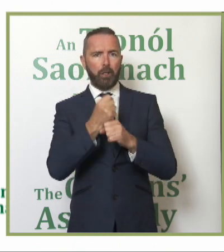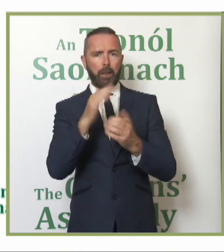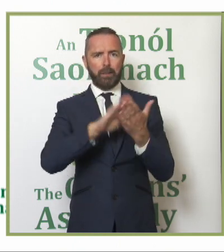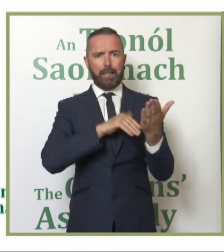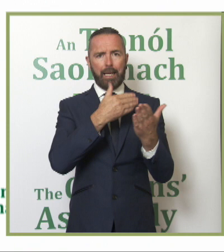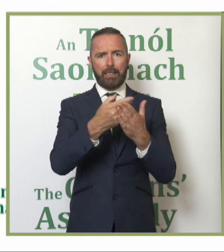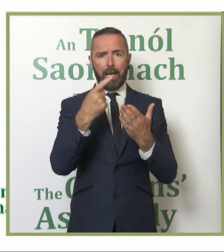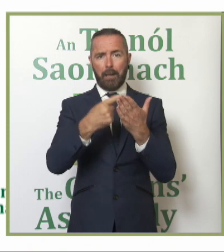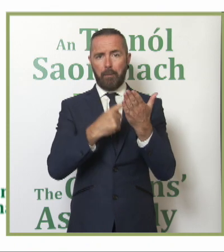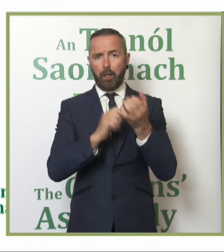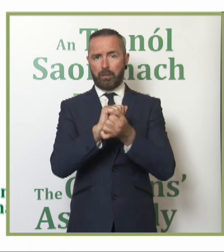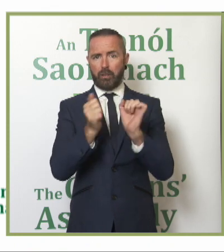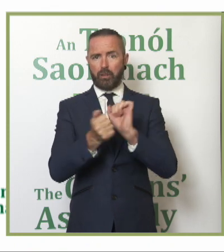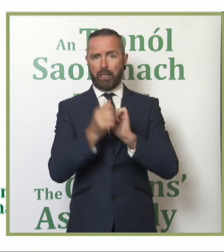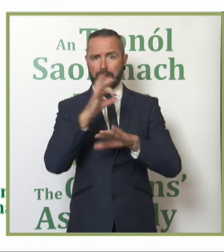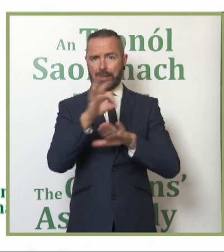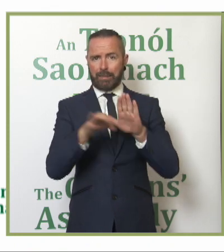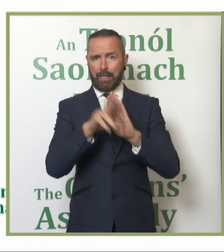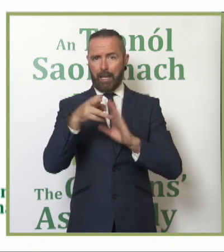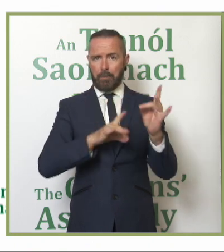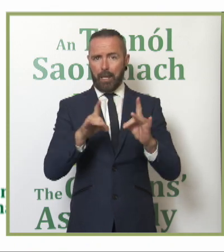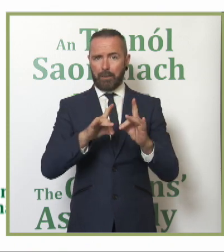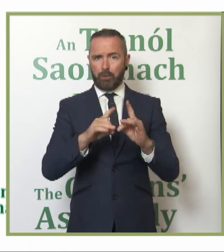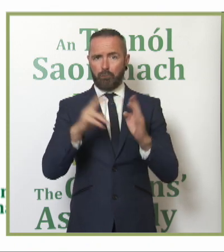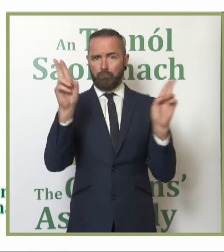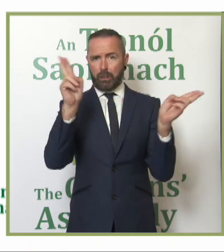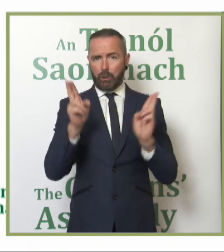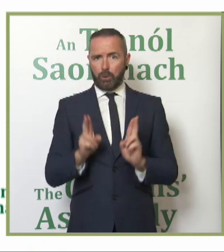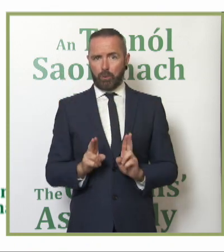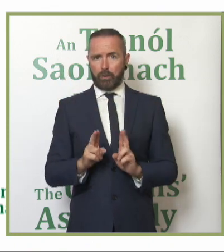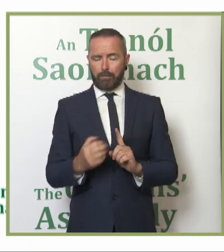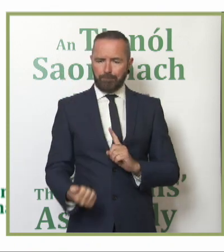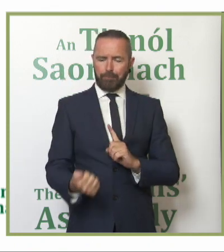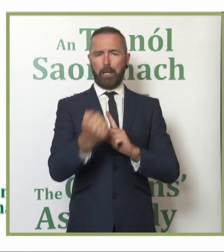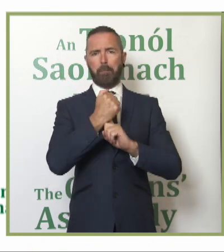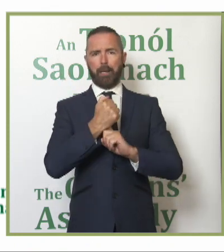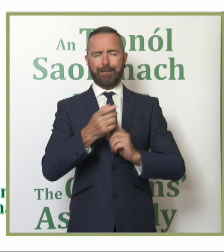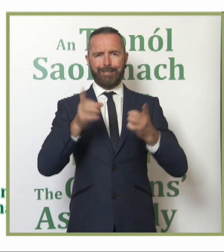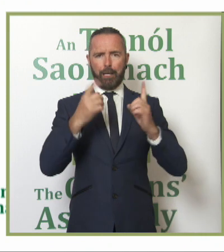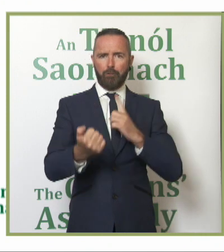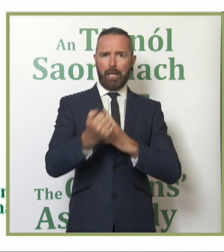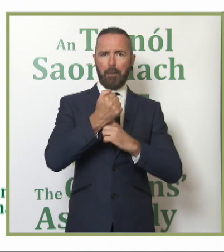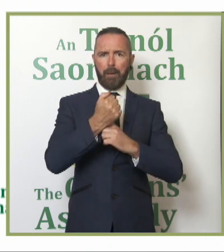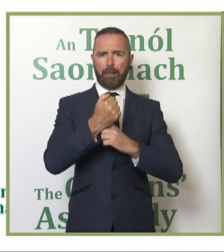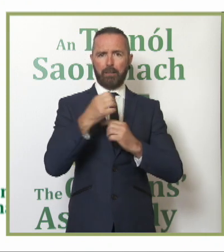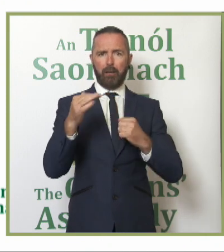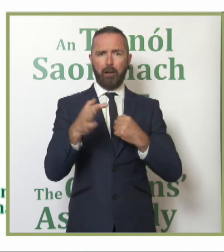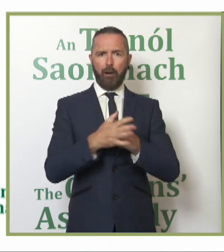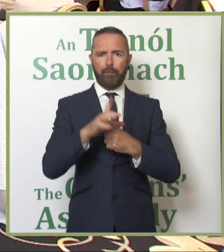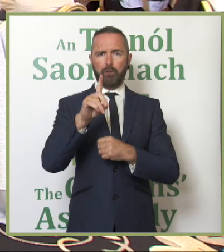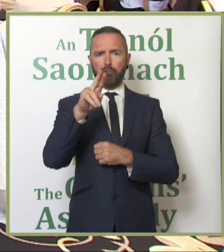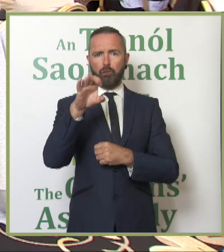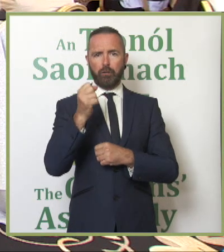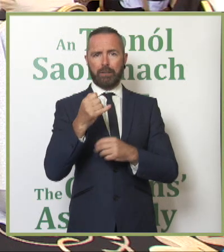make to significantly reduce the harmful impact of illicit drugs on individuals, families, communities and wider society. But